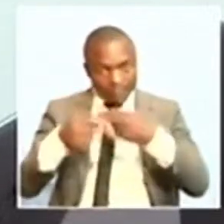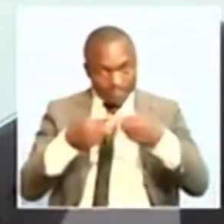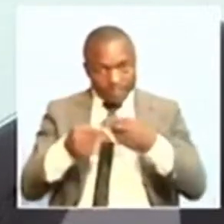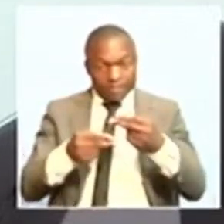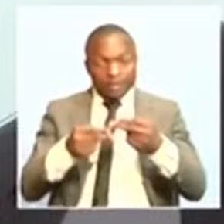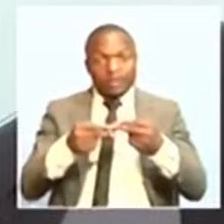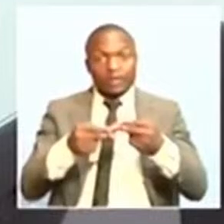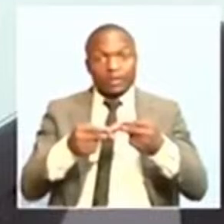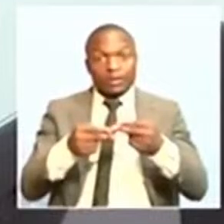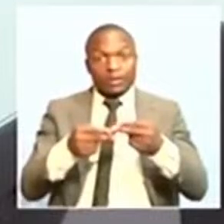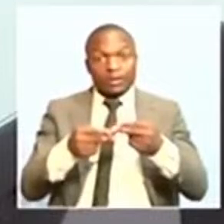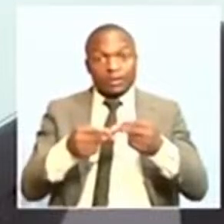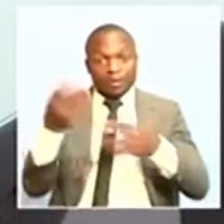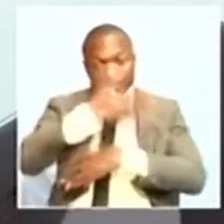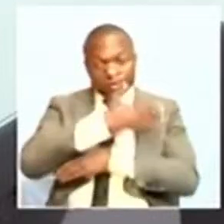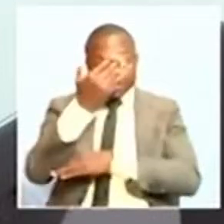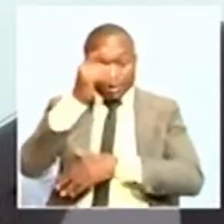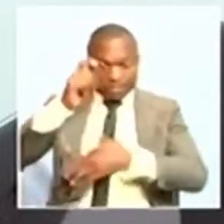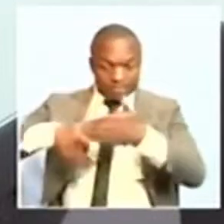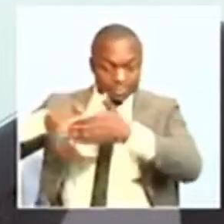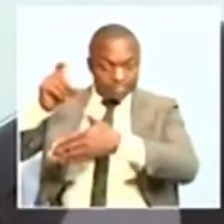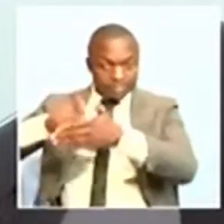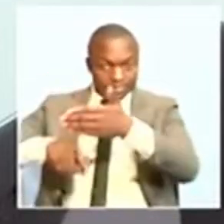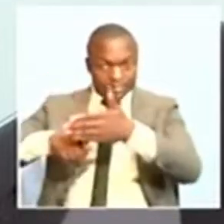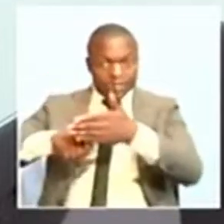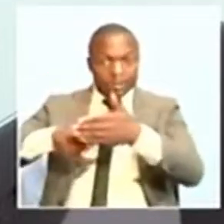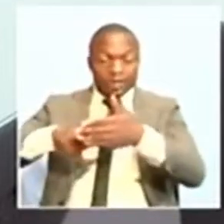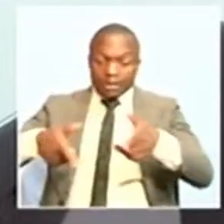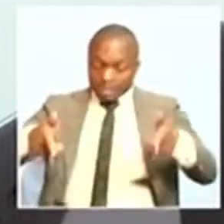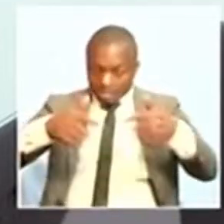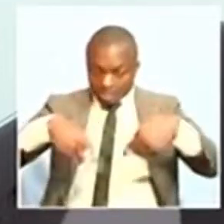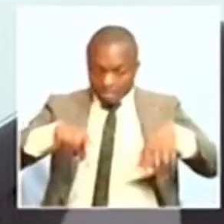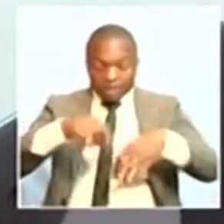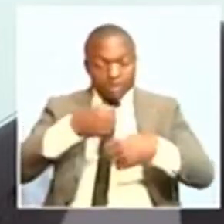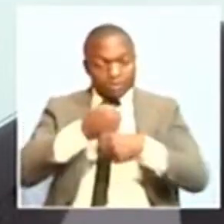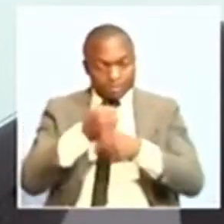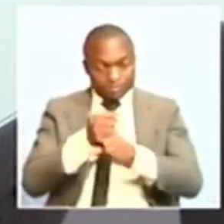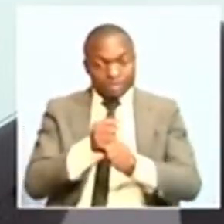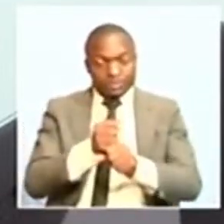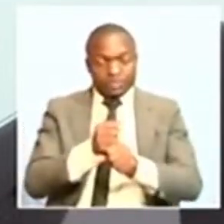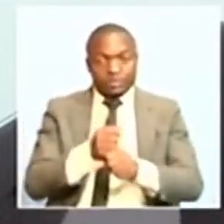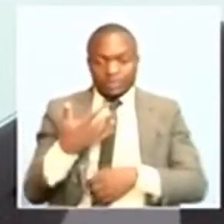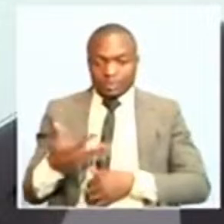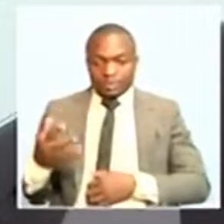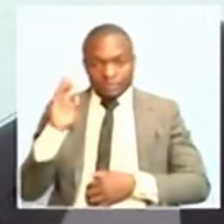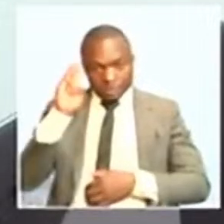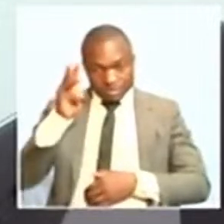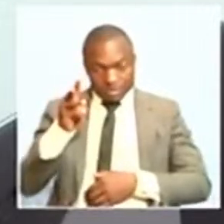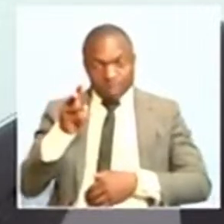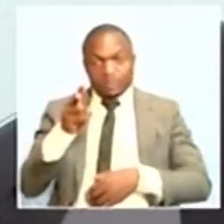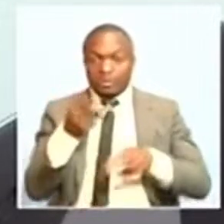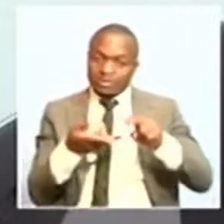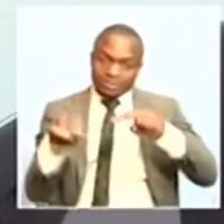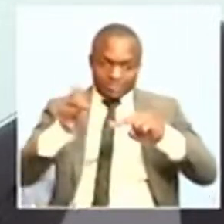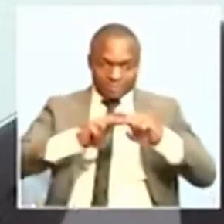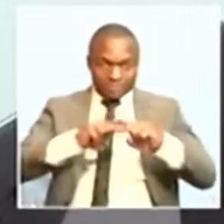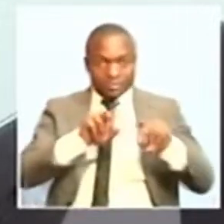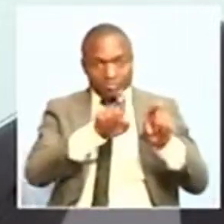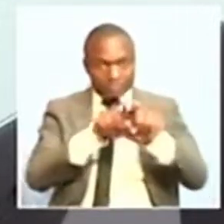the excise duty levied on the locally produced non-alcoholic beverages will also